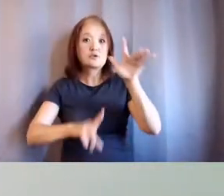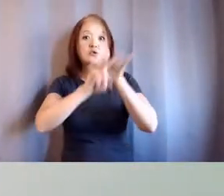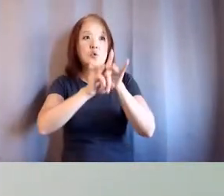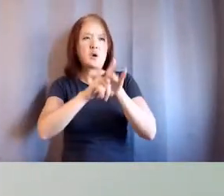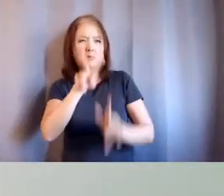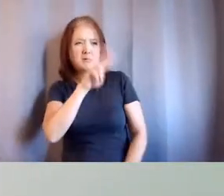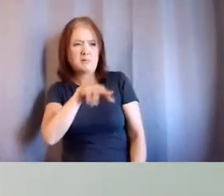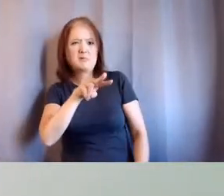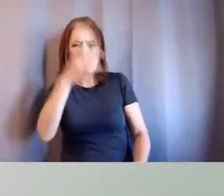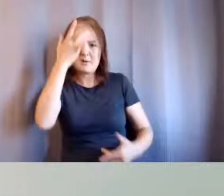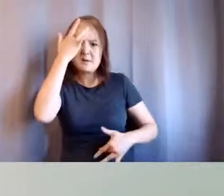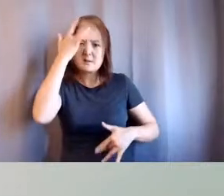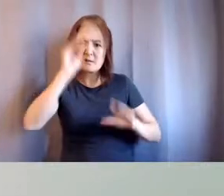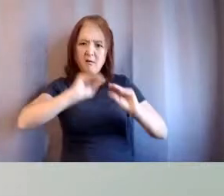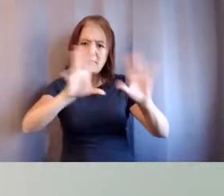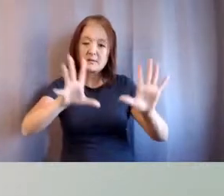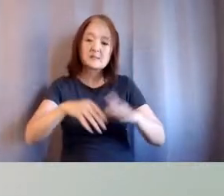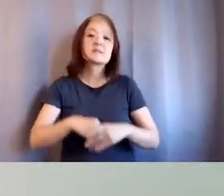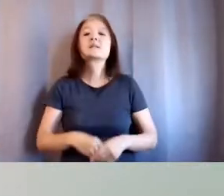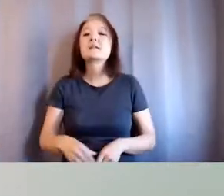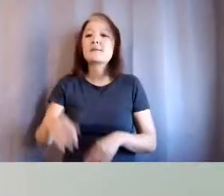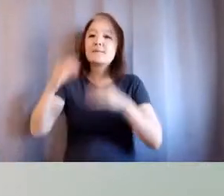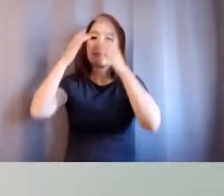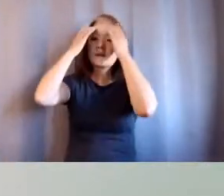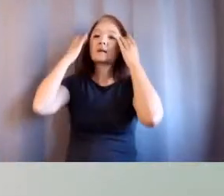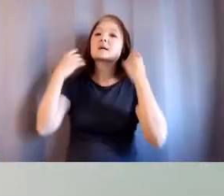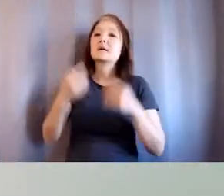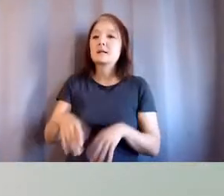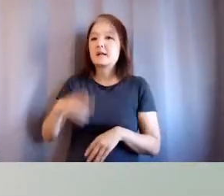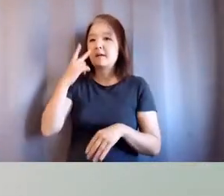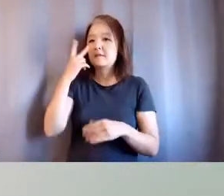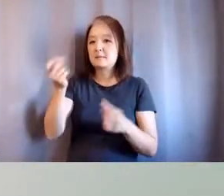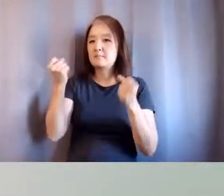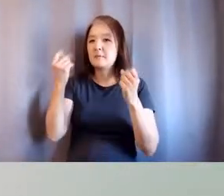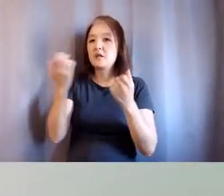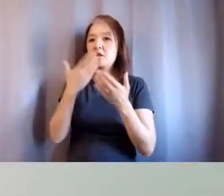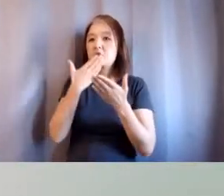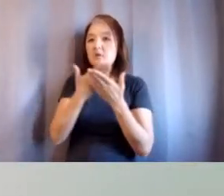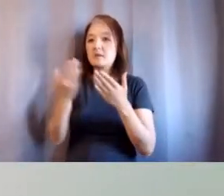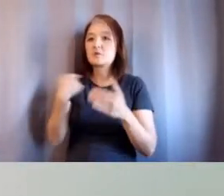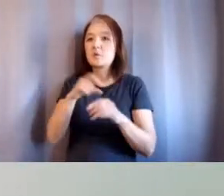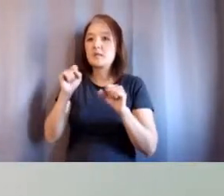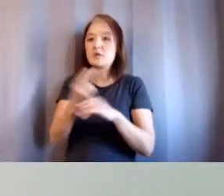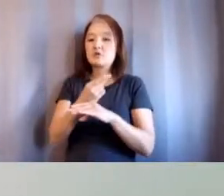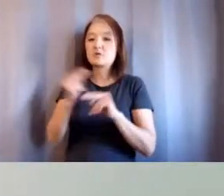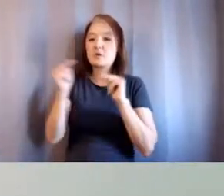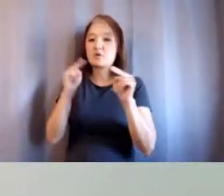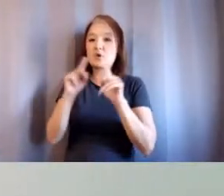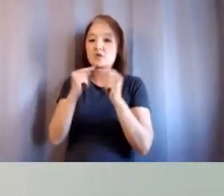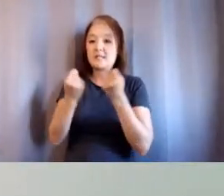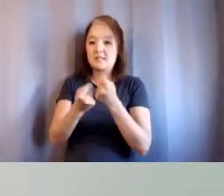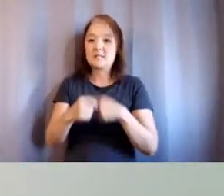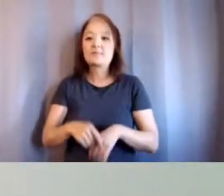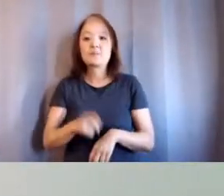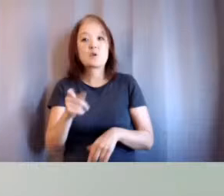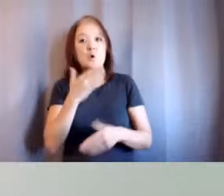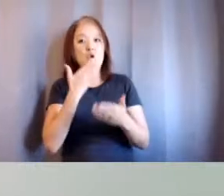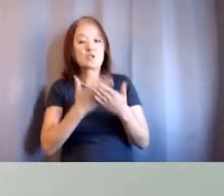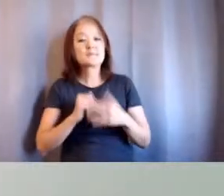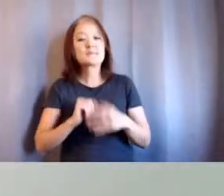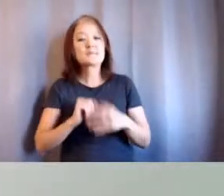Yes, and I see lots of great things that we're going to be able to use as a negotiations team. Oh, good. Could